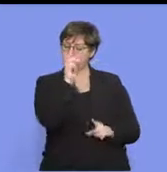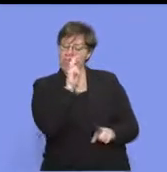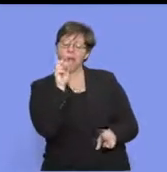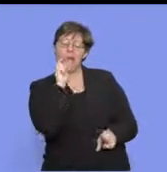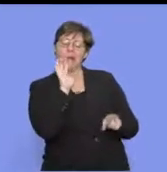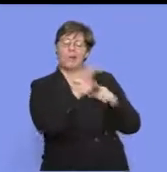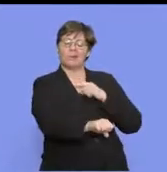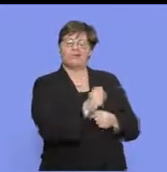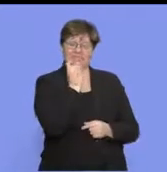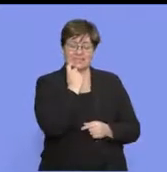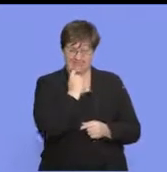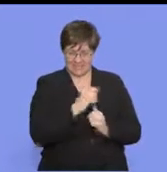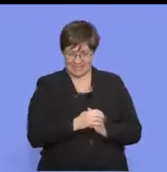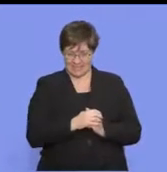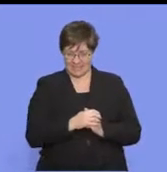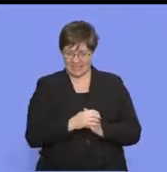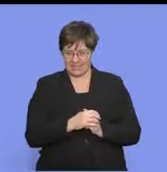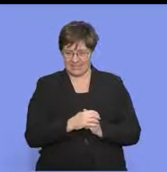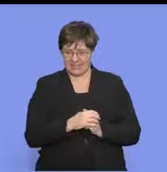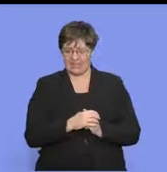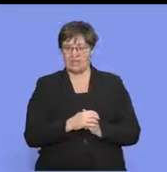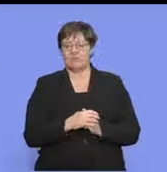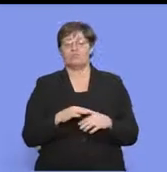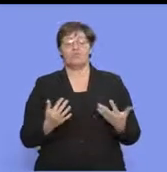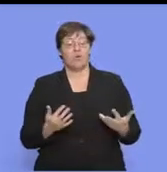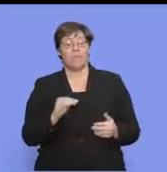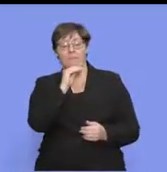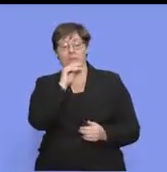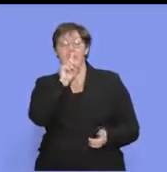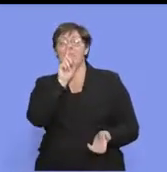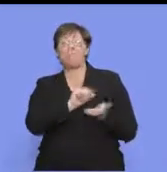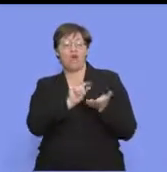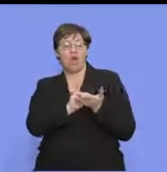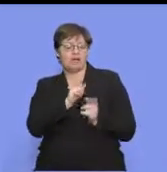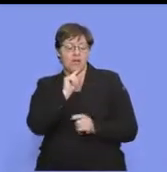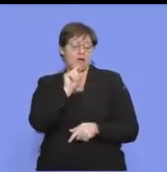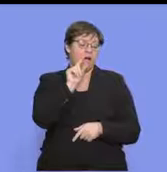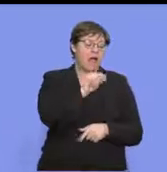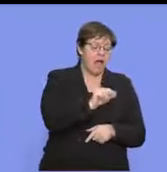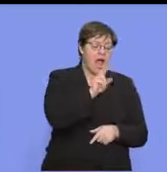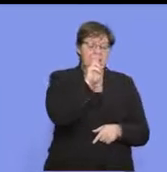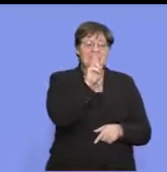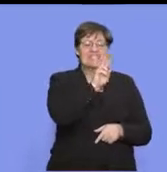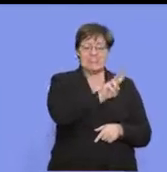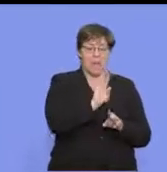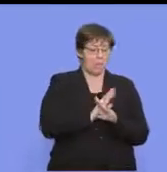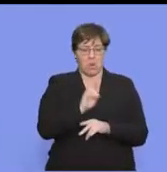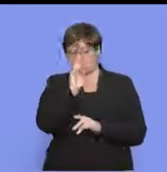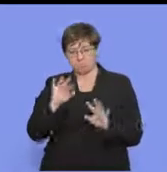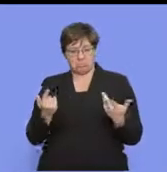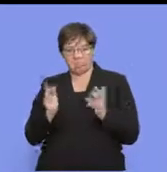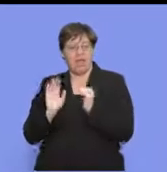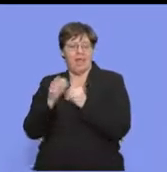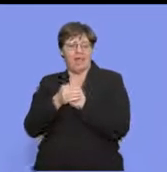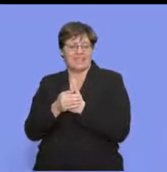here stands out and is very conspicuous. So that predators, which are these birds, they can see